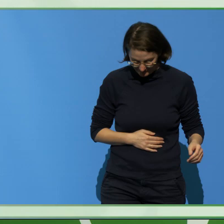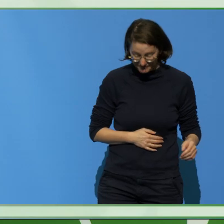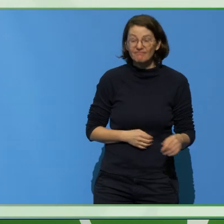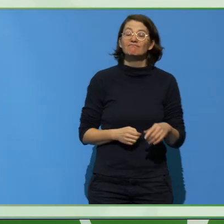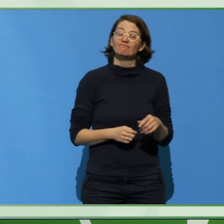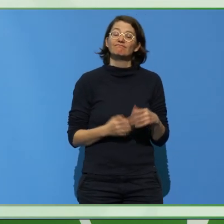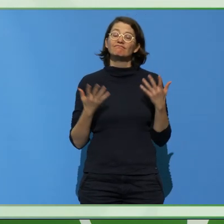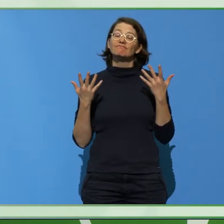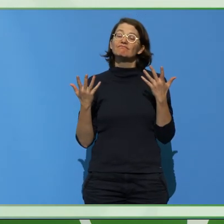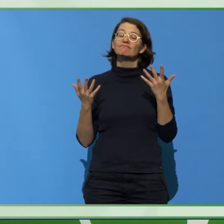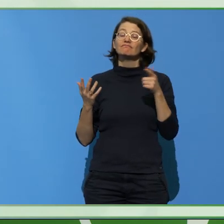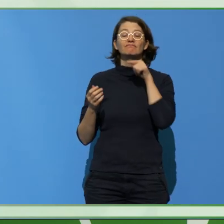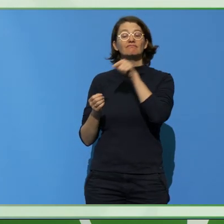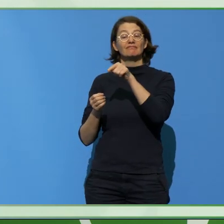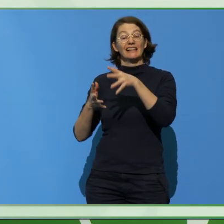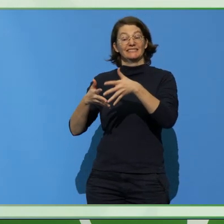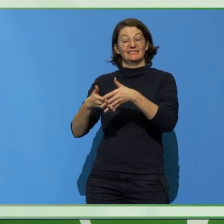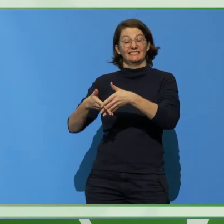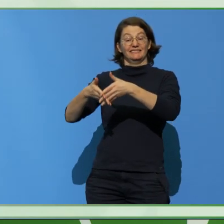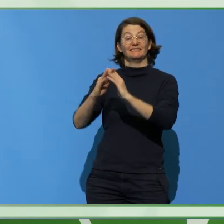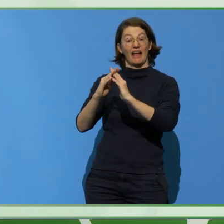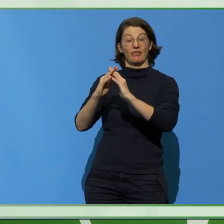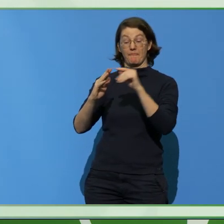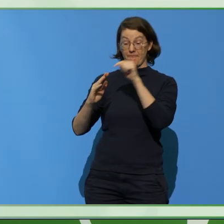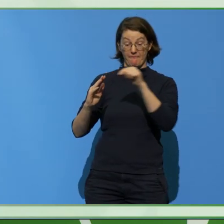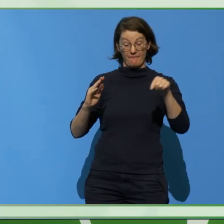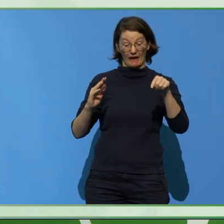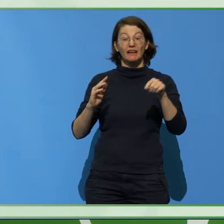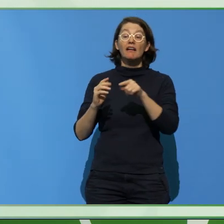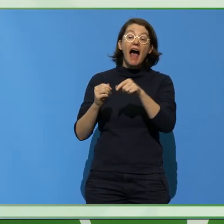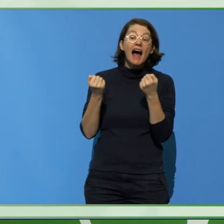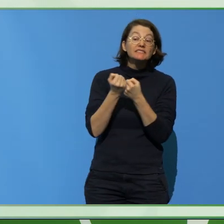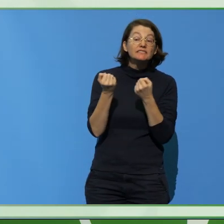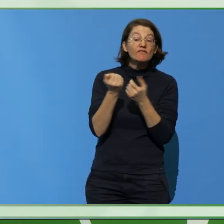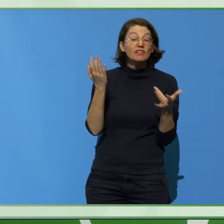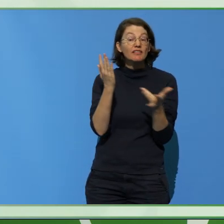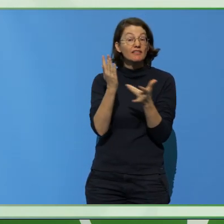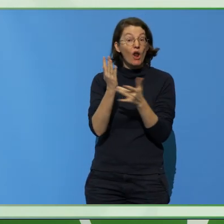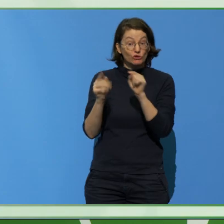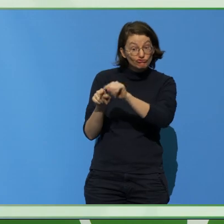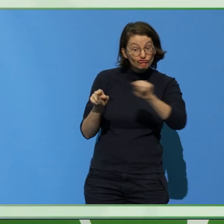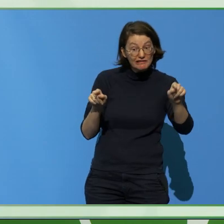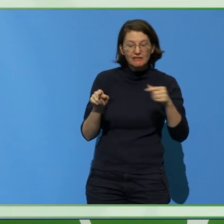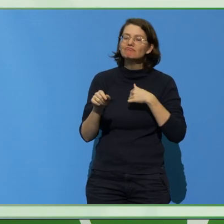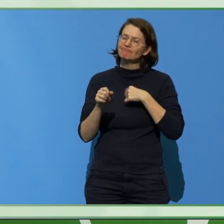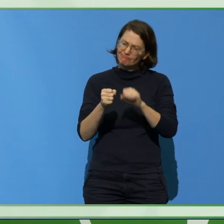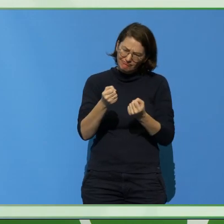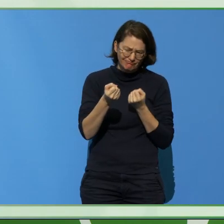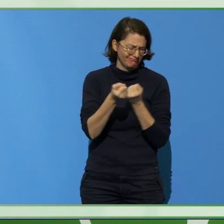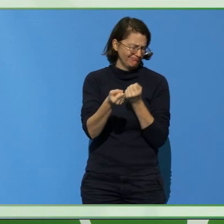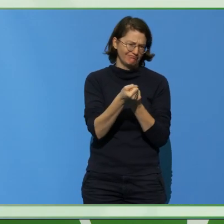stage. So we admit startups through our accelerator program, and